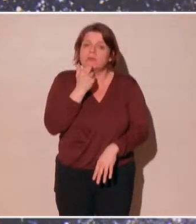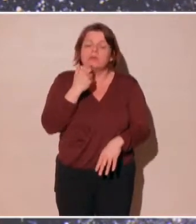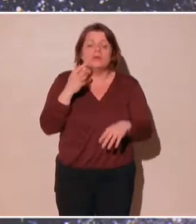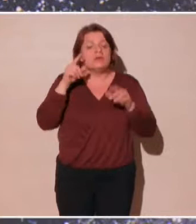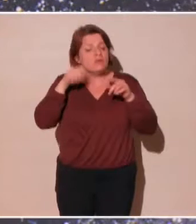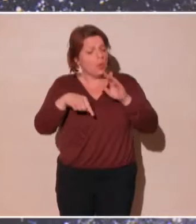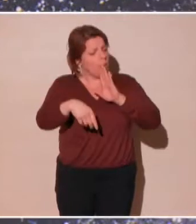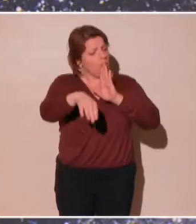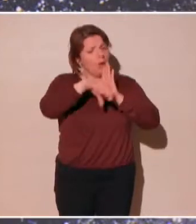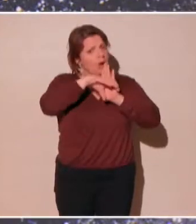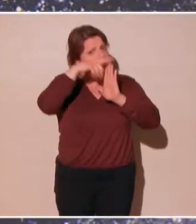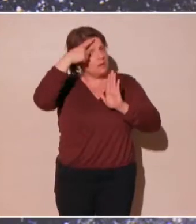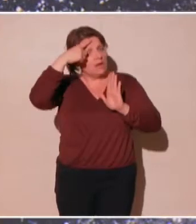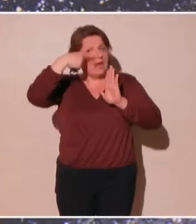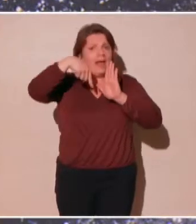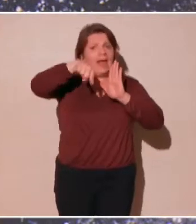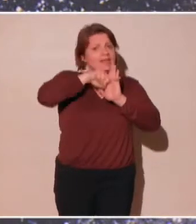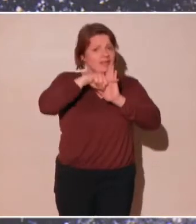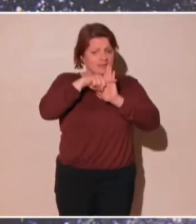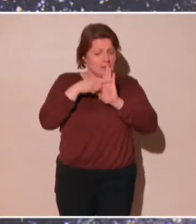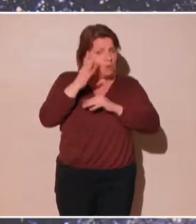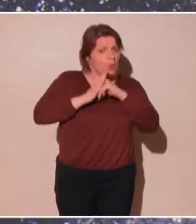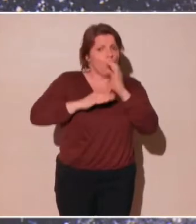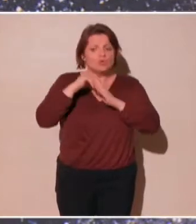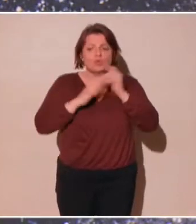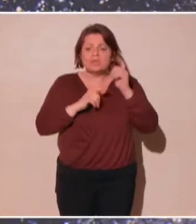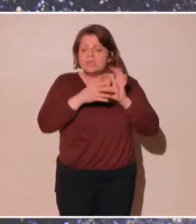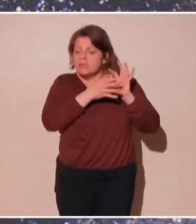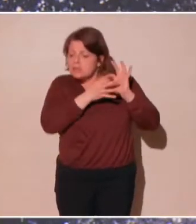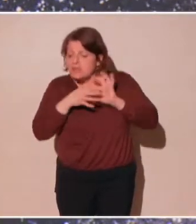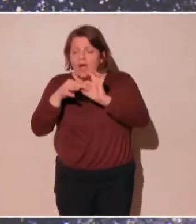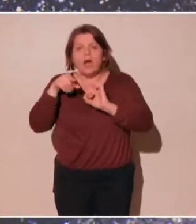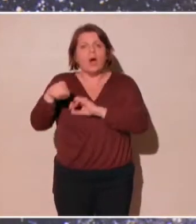the ethics of use of AI, and bit by bit